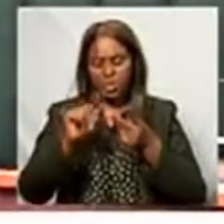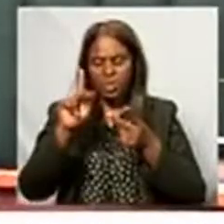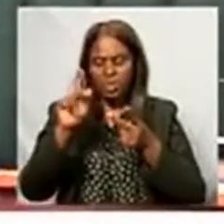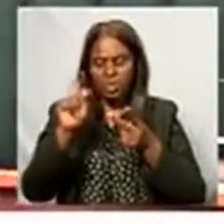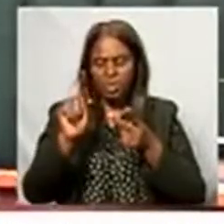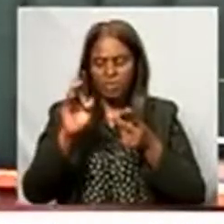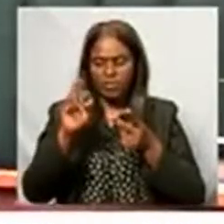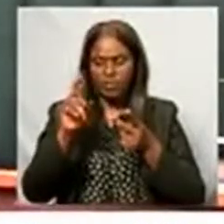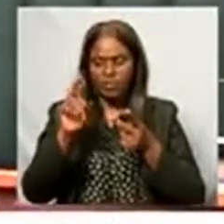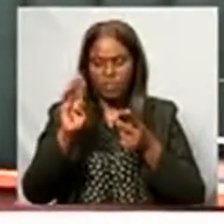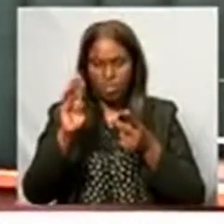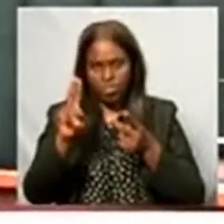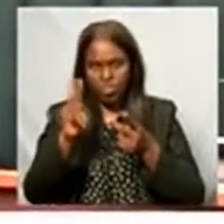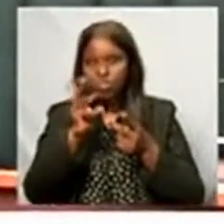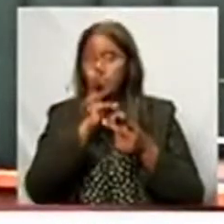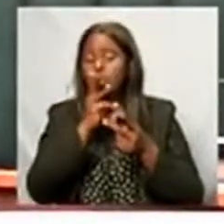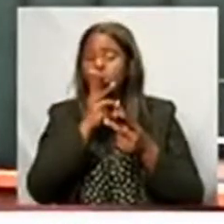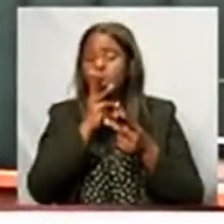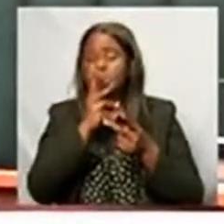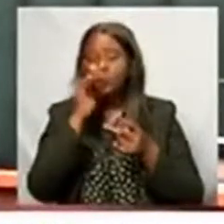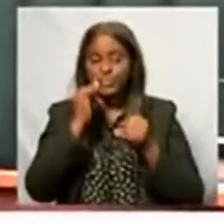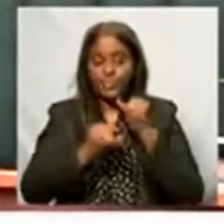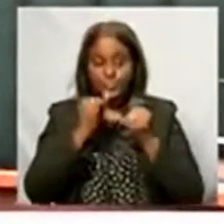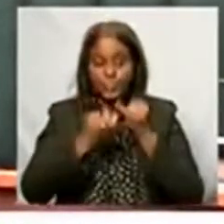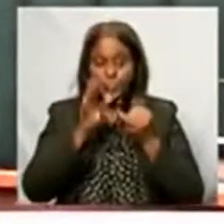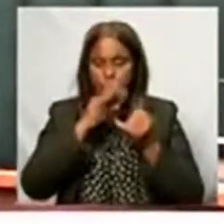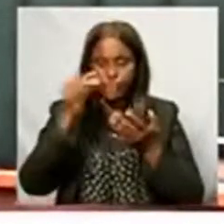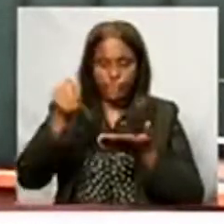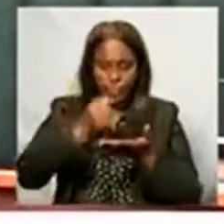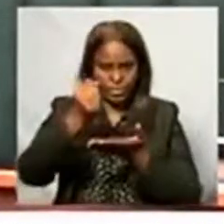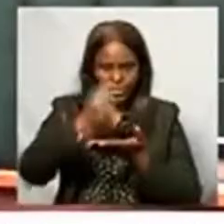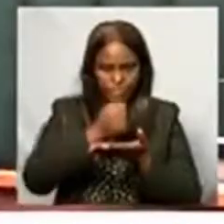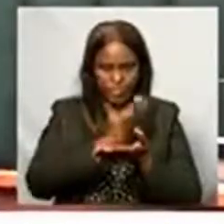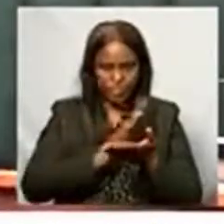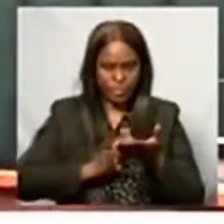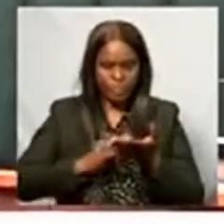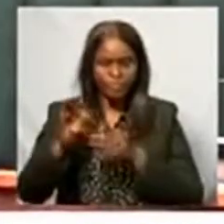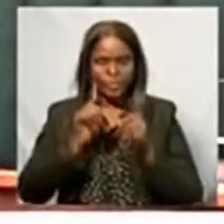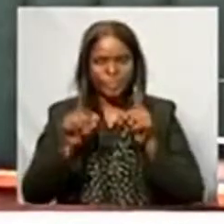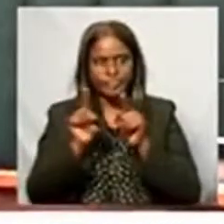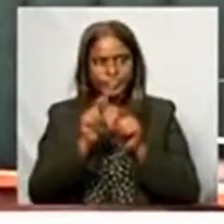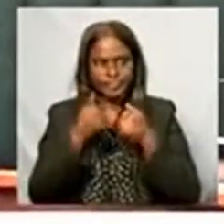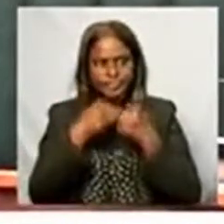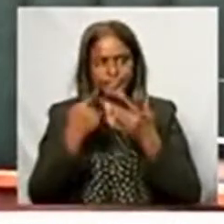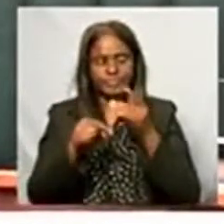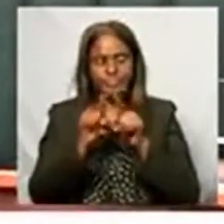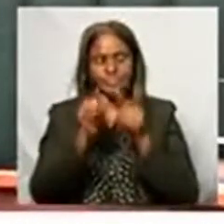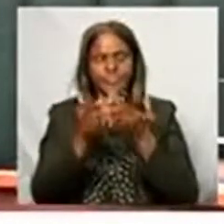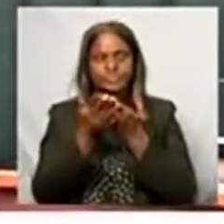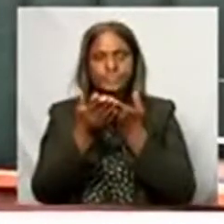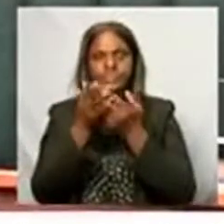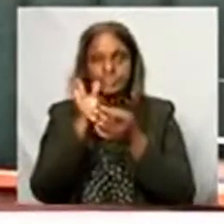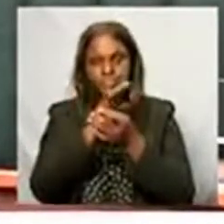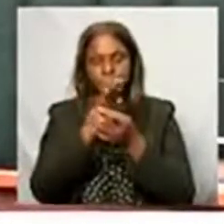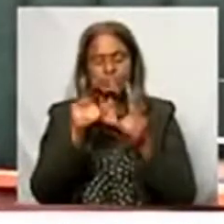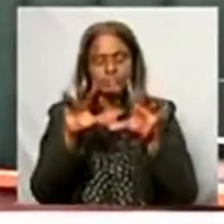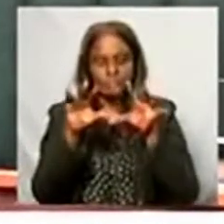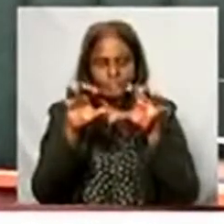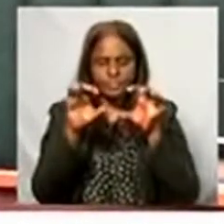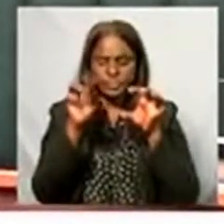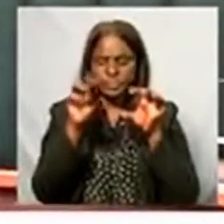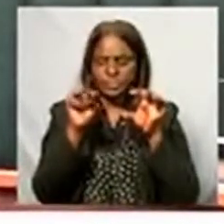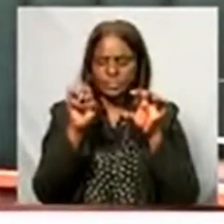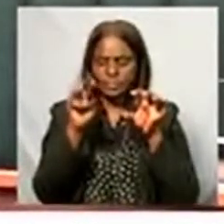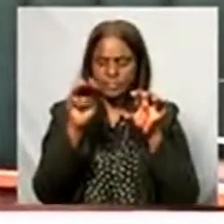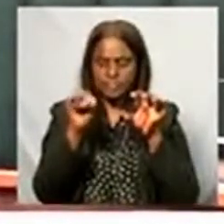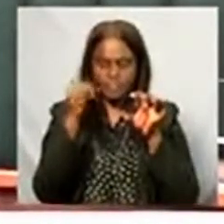Sanitation Companies, the ministry has concluded the appointment of boards of directors and has since submitted a cabinet memorandum